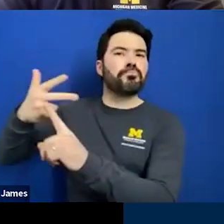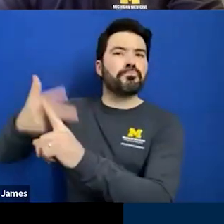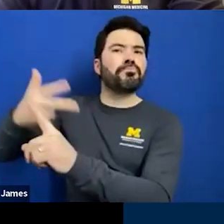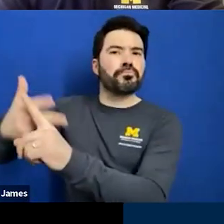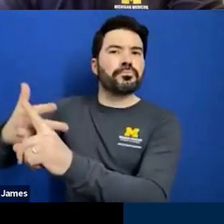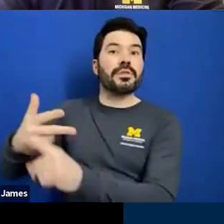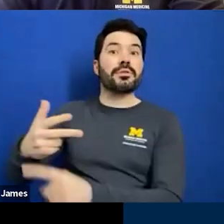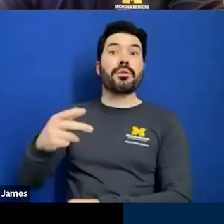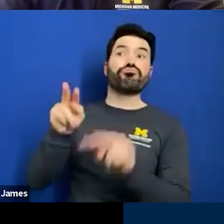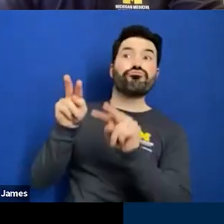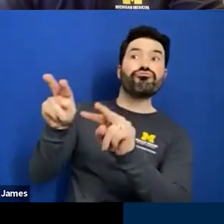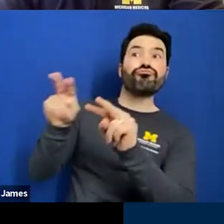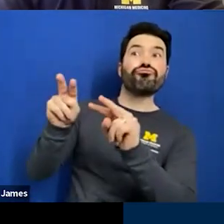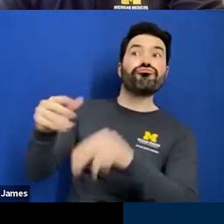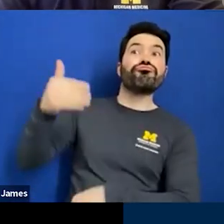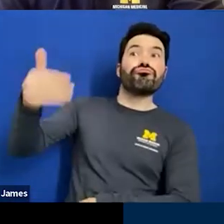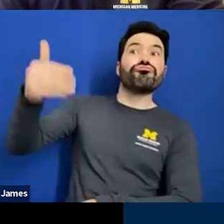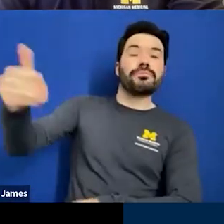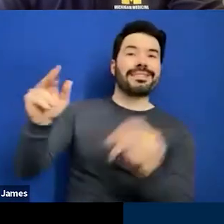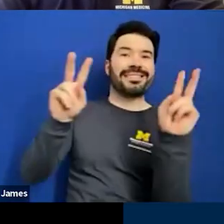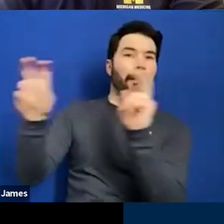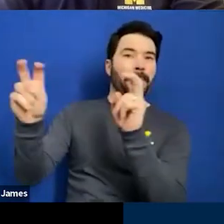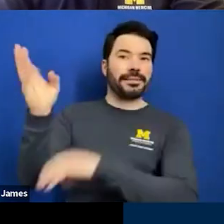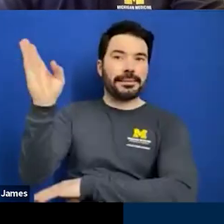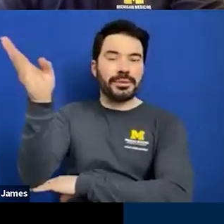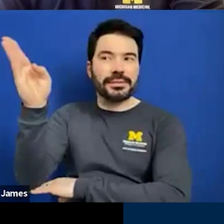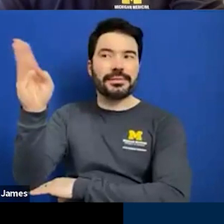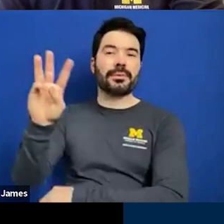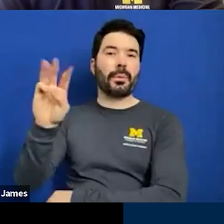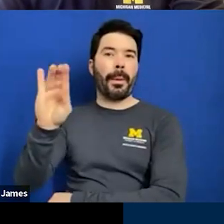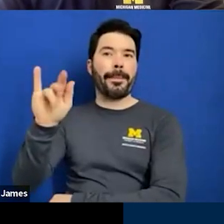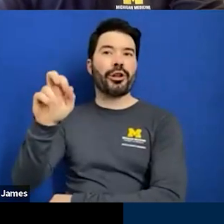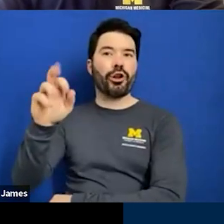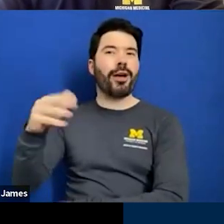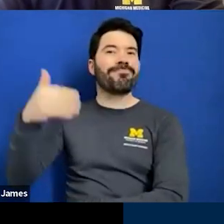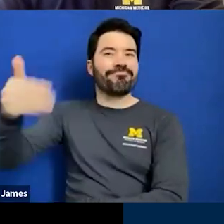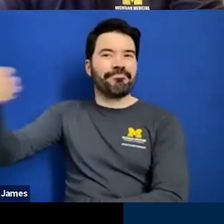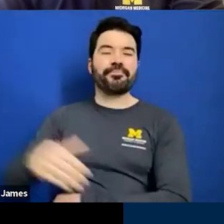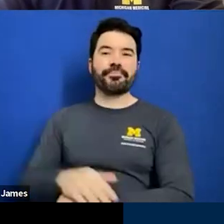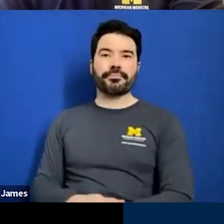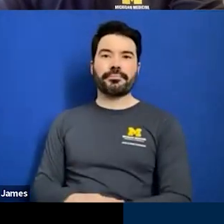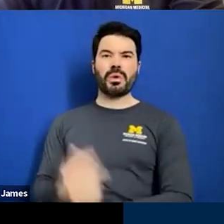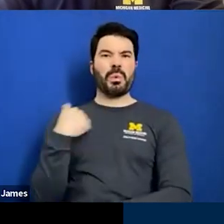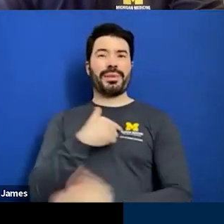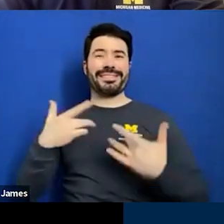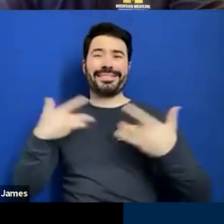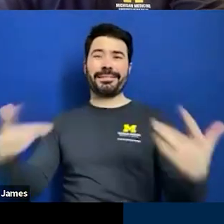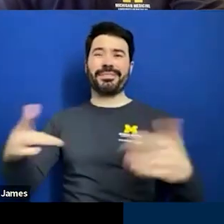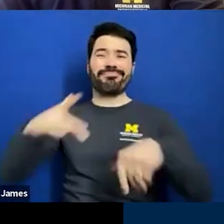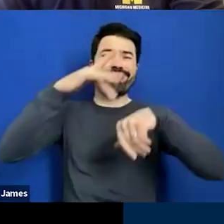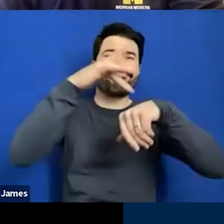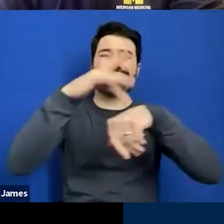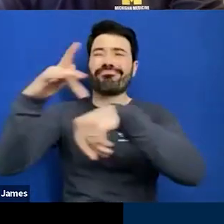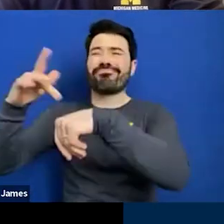be on the lookout for future topics and also webinars. We generally try to cover a whole bunch of different